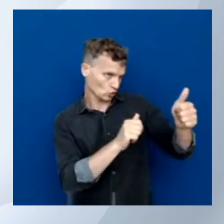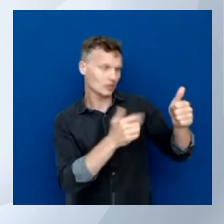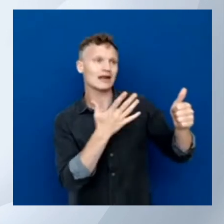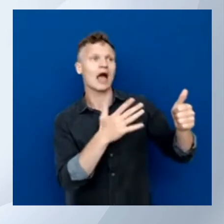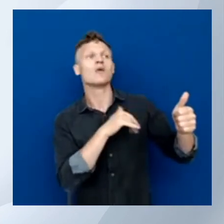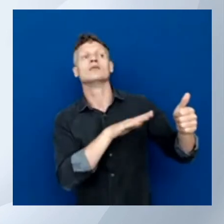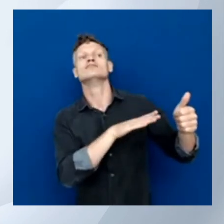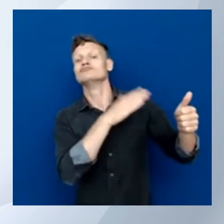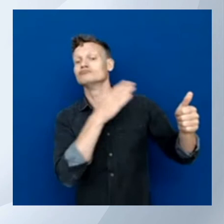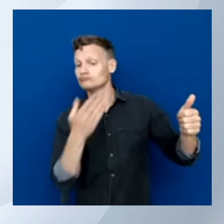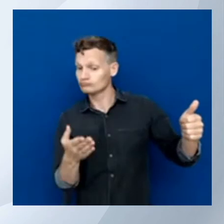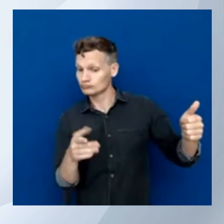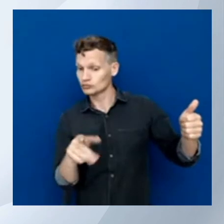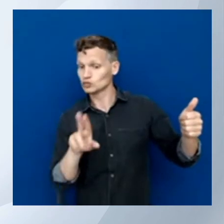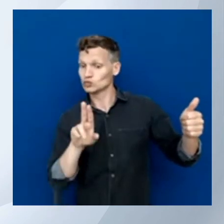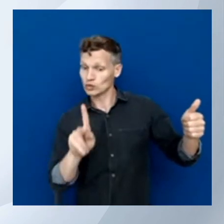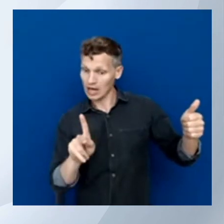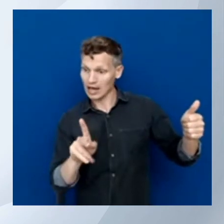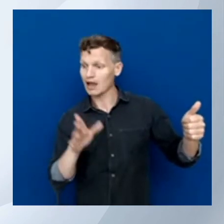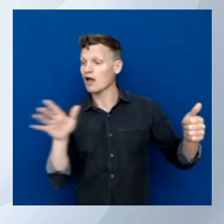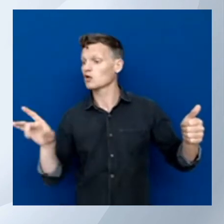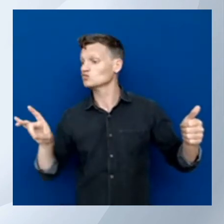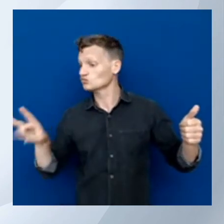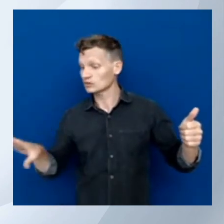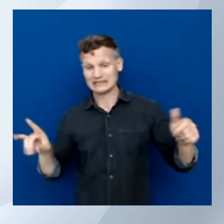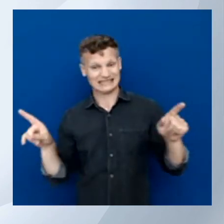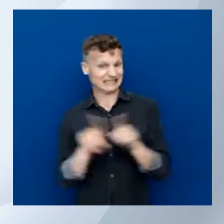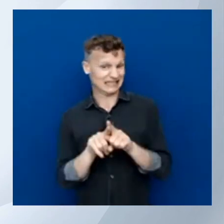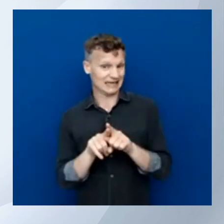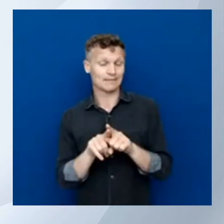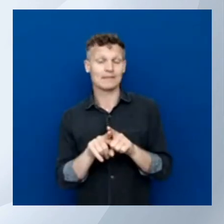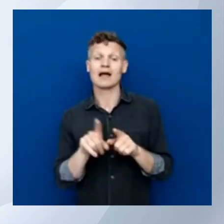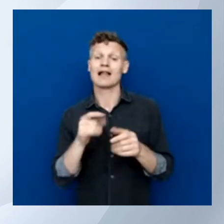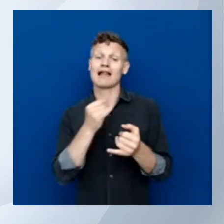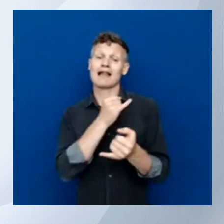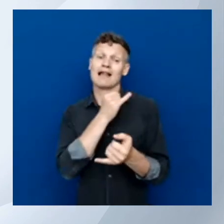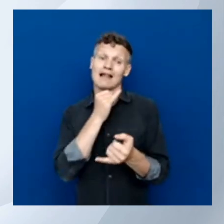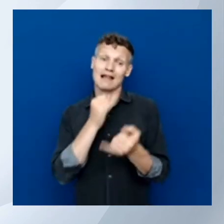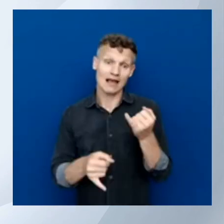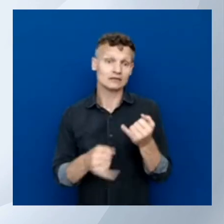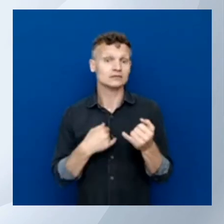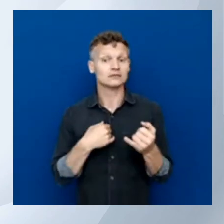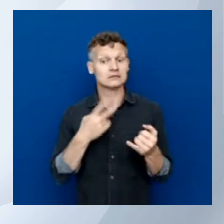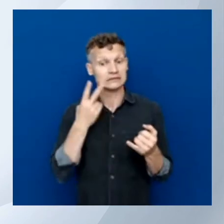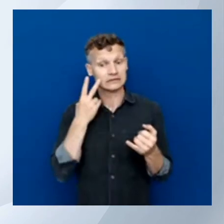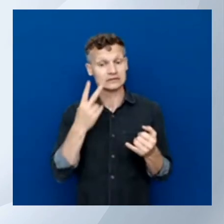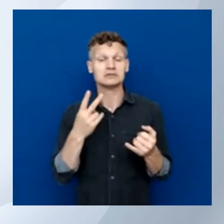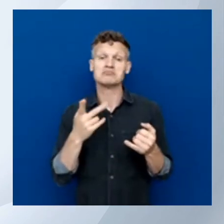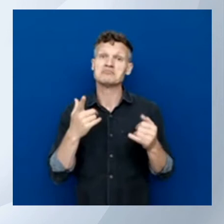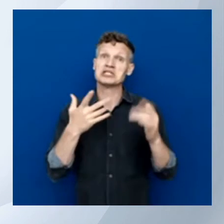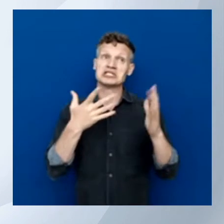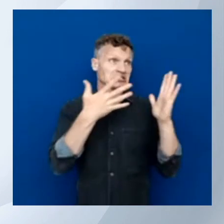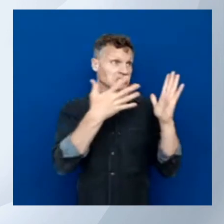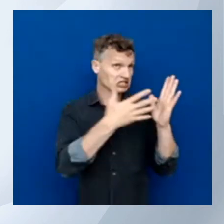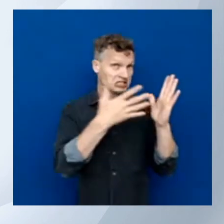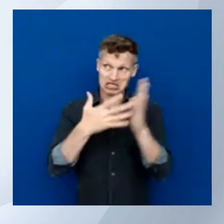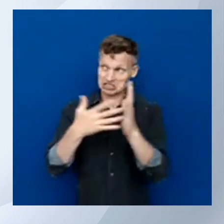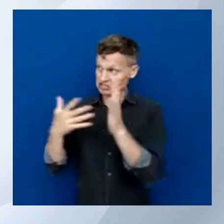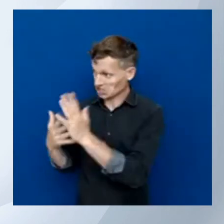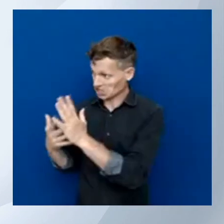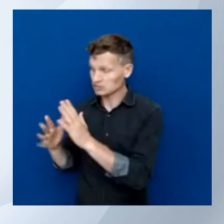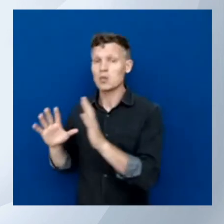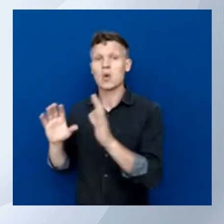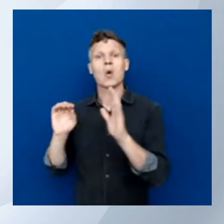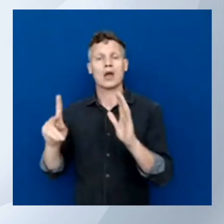same. And then, as a final step, you go, yep, we've tested all the regions, we're happy, let's go. You can